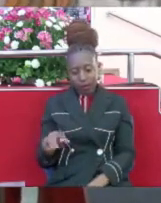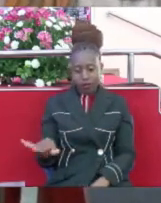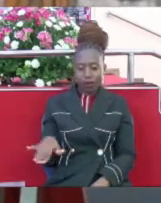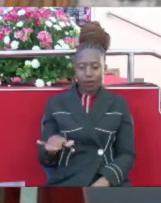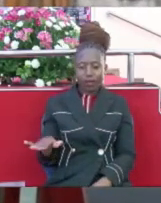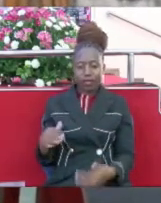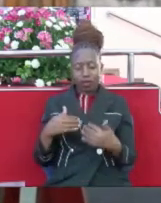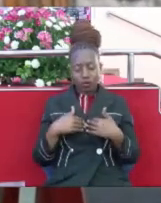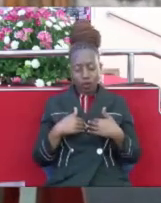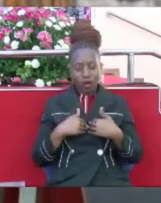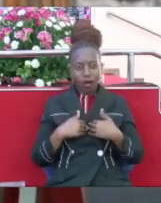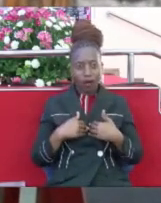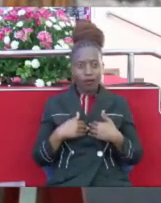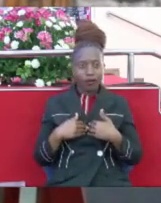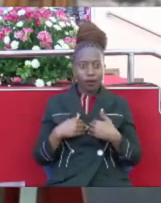dominion. We